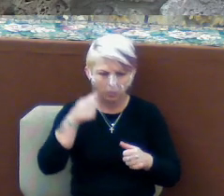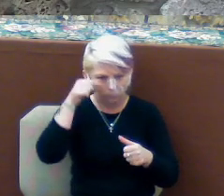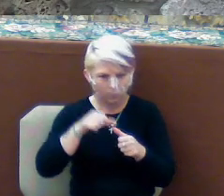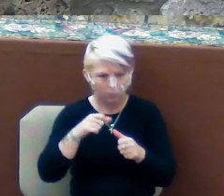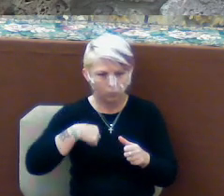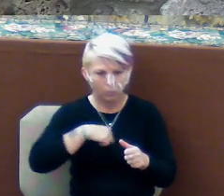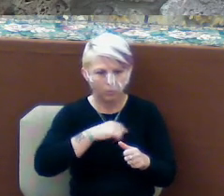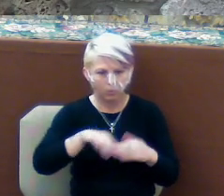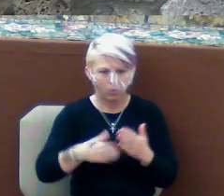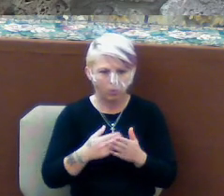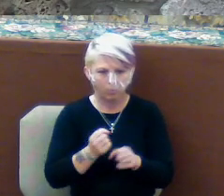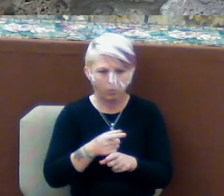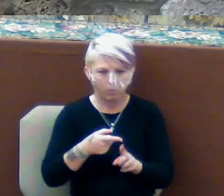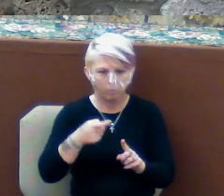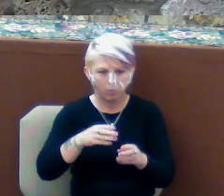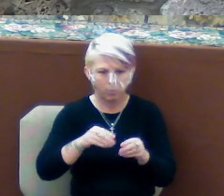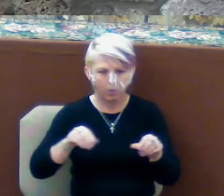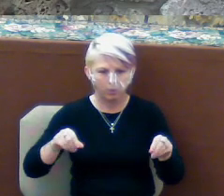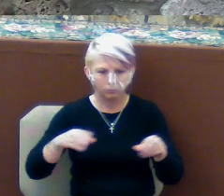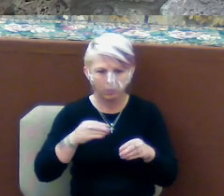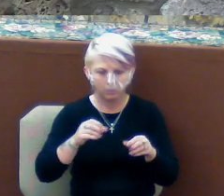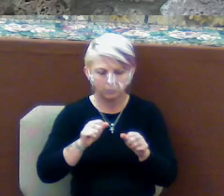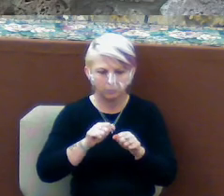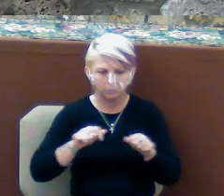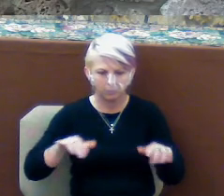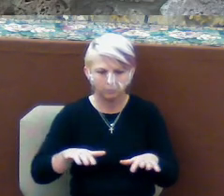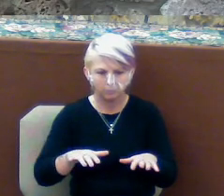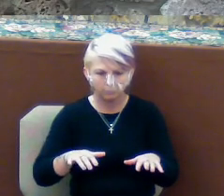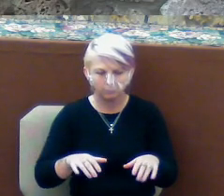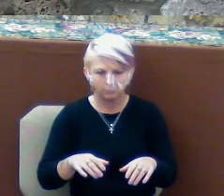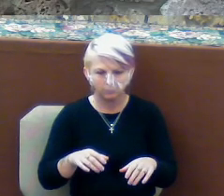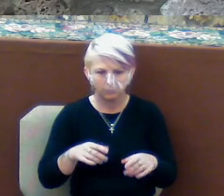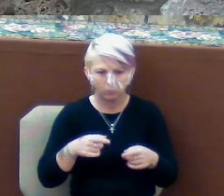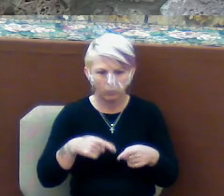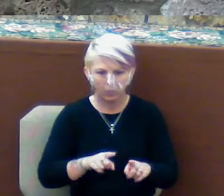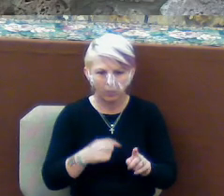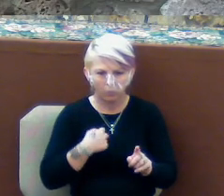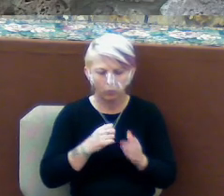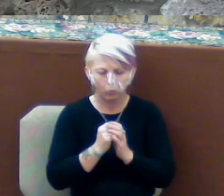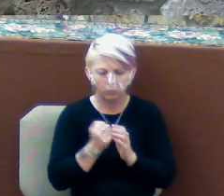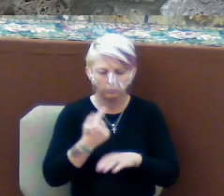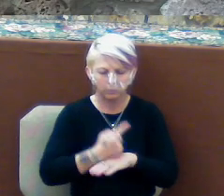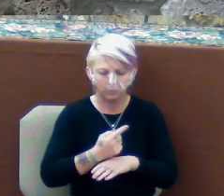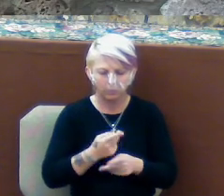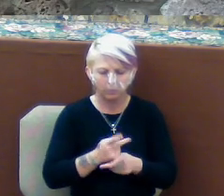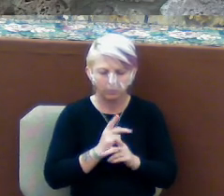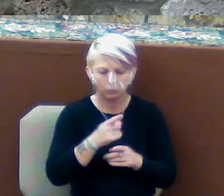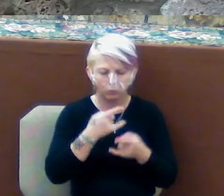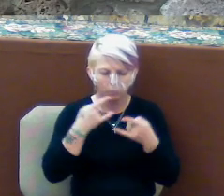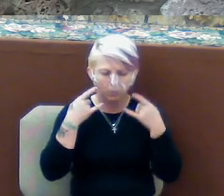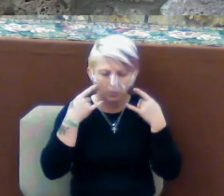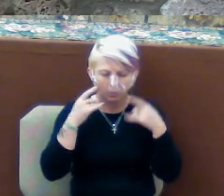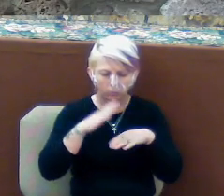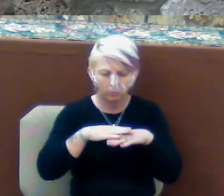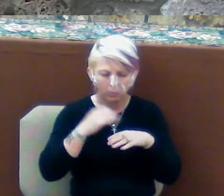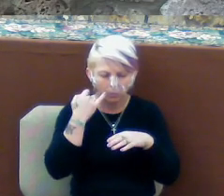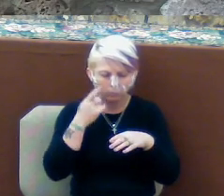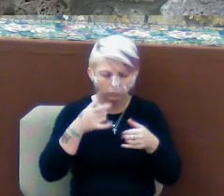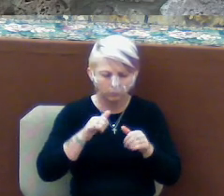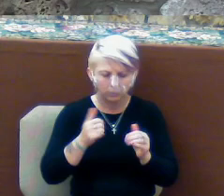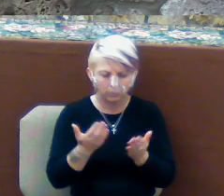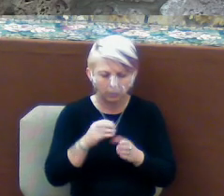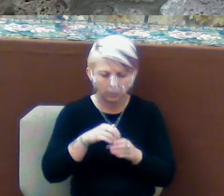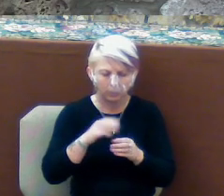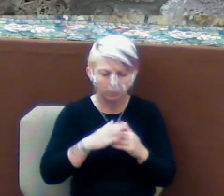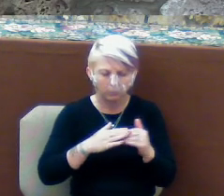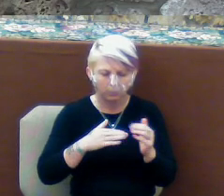ashes and dust. As we worship today, please keep your mask on if you're still here in the building